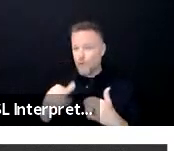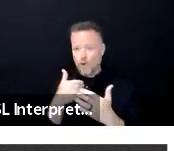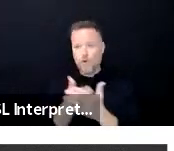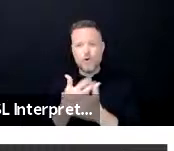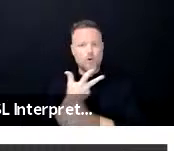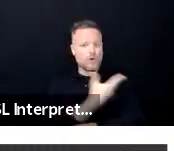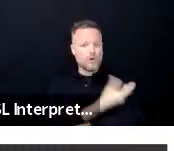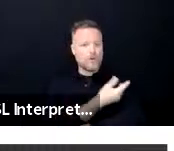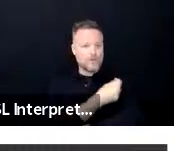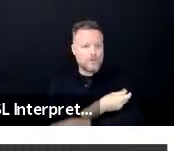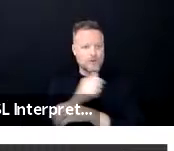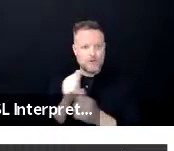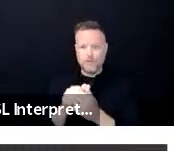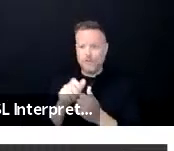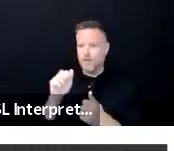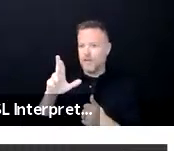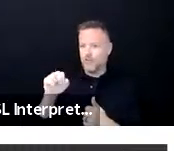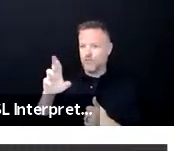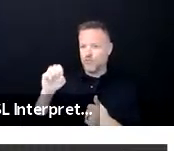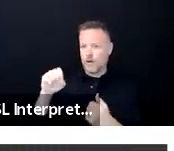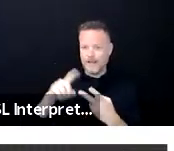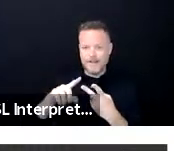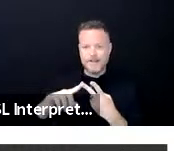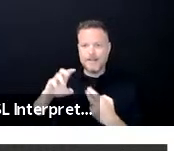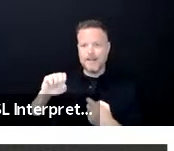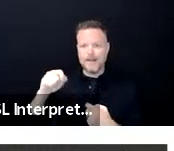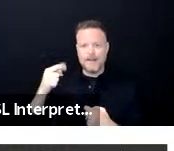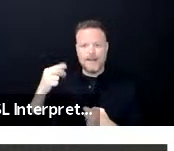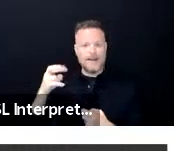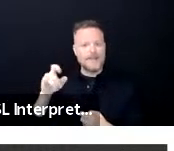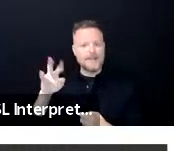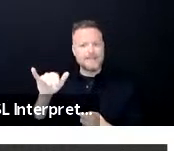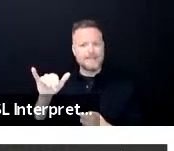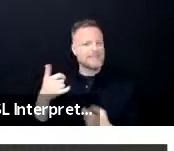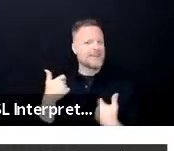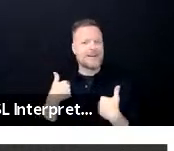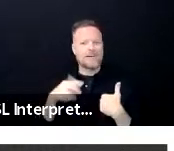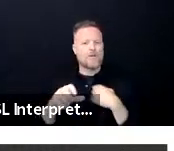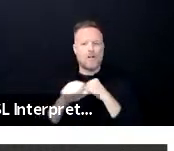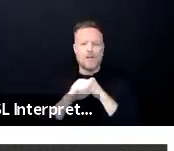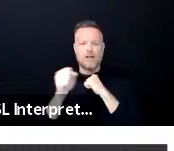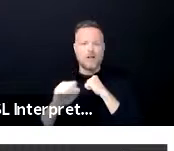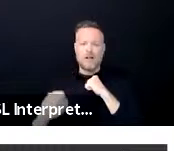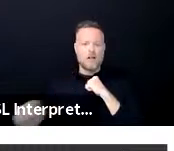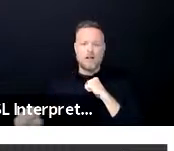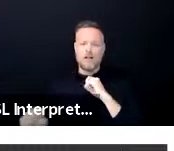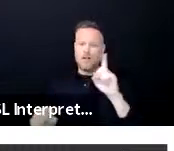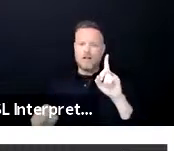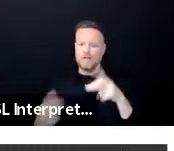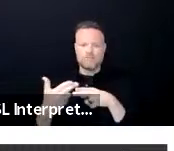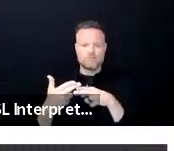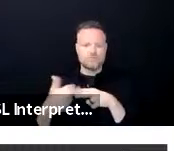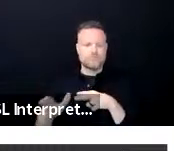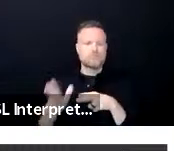down by race and ethnicity. I don't want to spend a long time on this slide, but I want to just briefly explain.